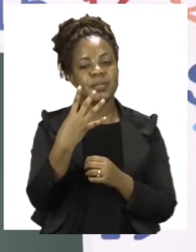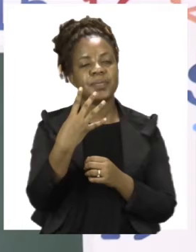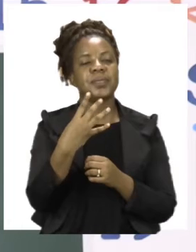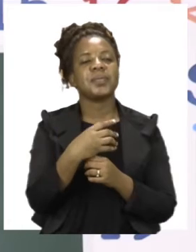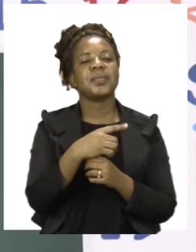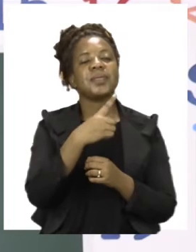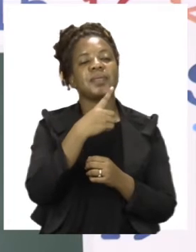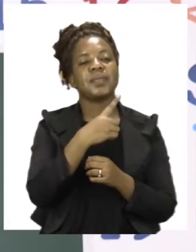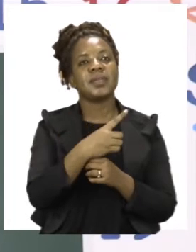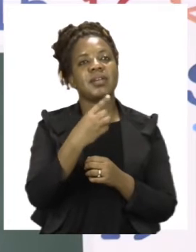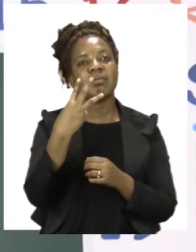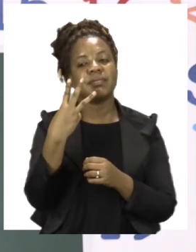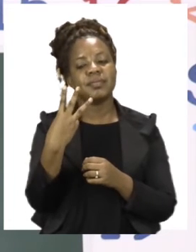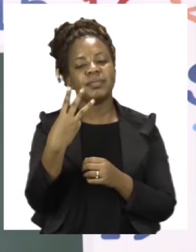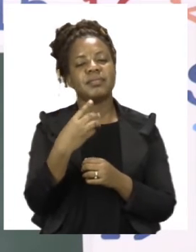13,